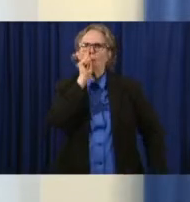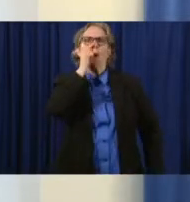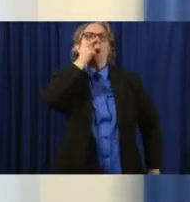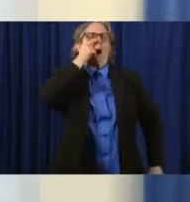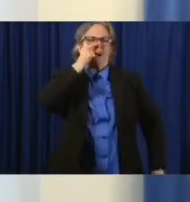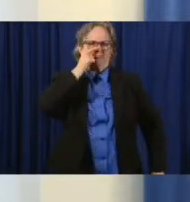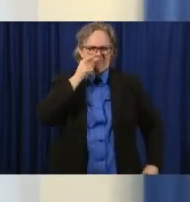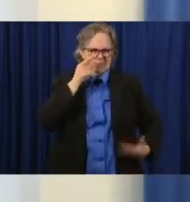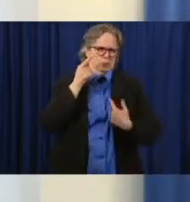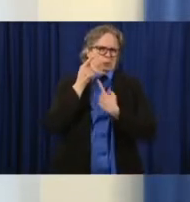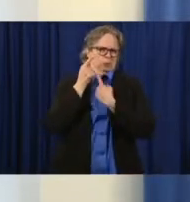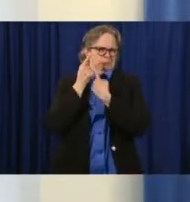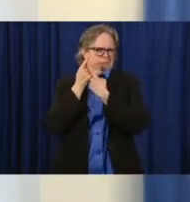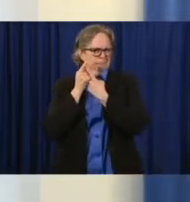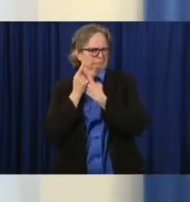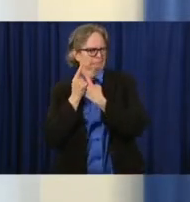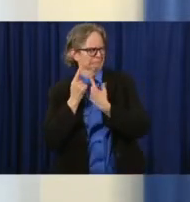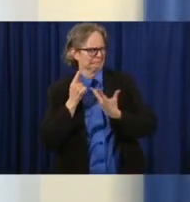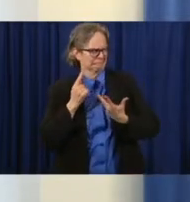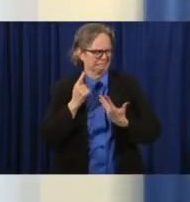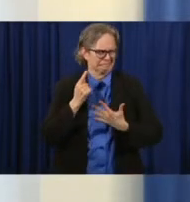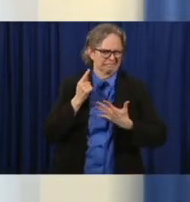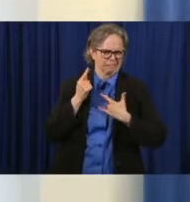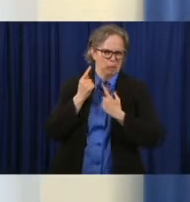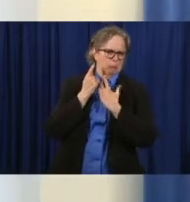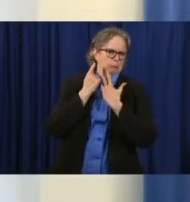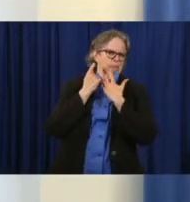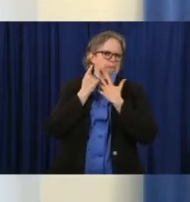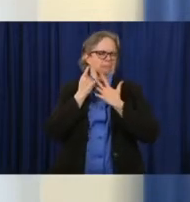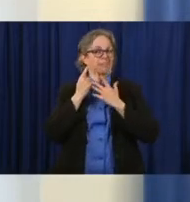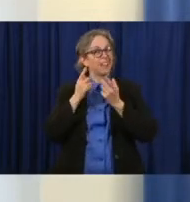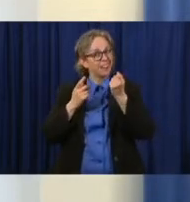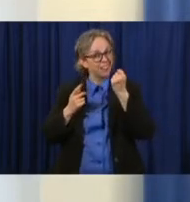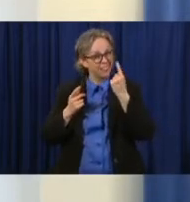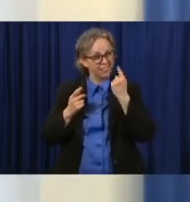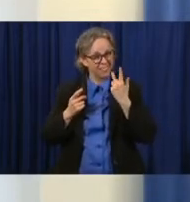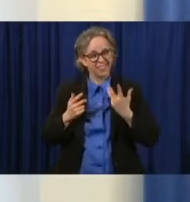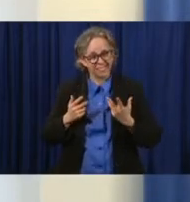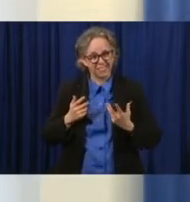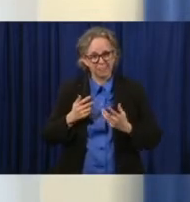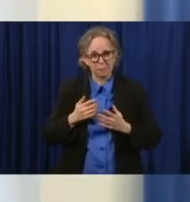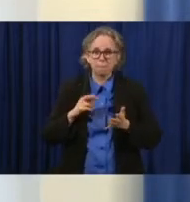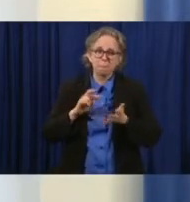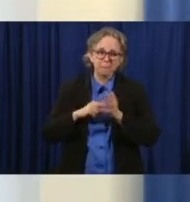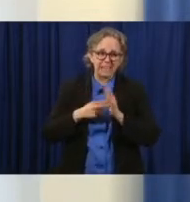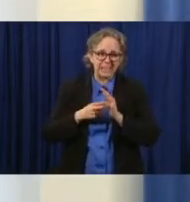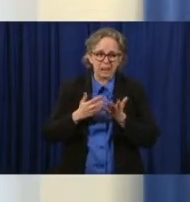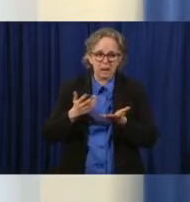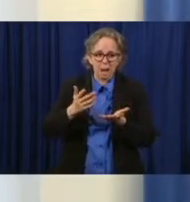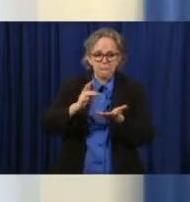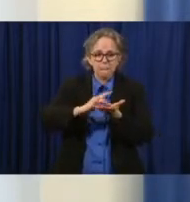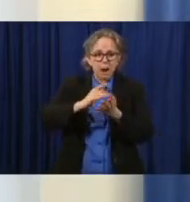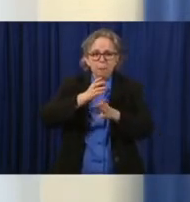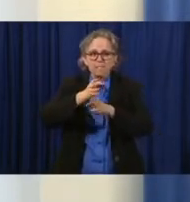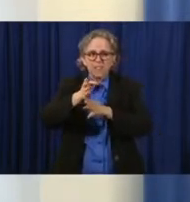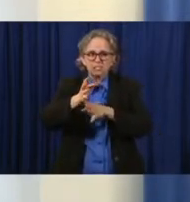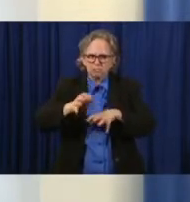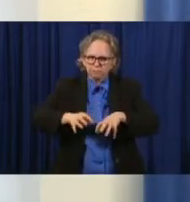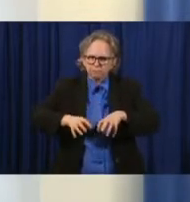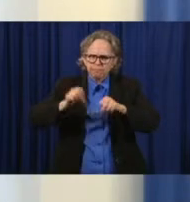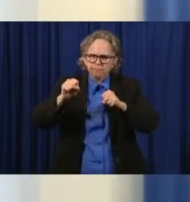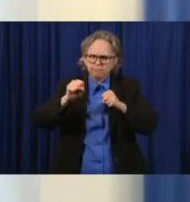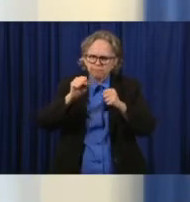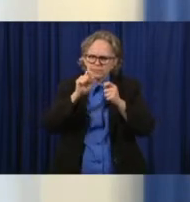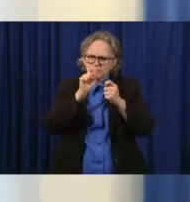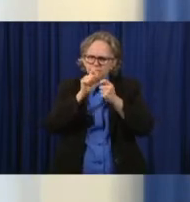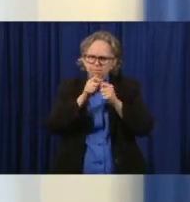swab put down. So it has to be done by medical professionals in a very distinct way. So it's not something like the finger prick